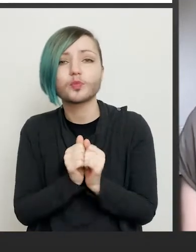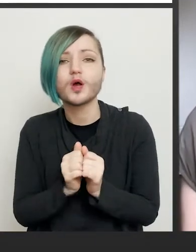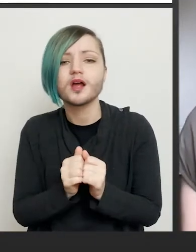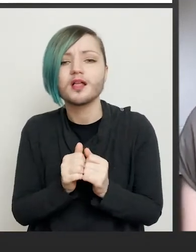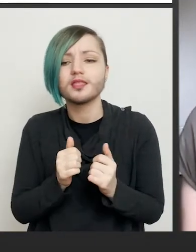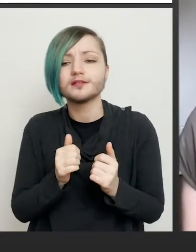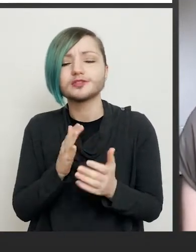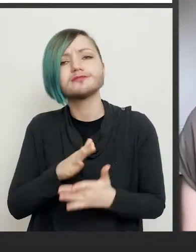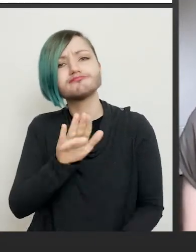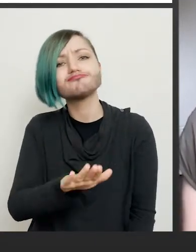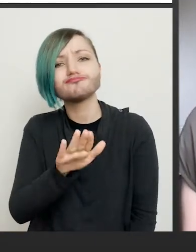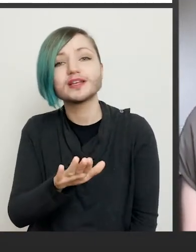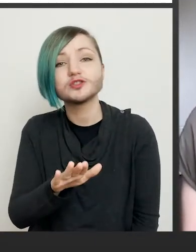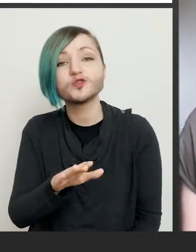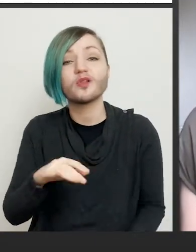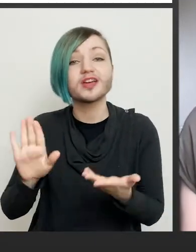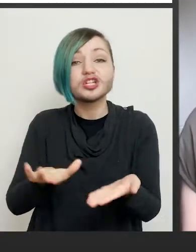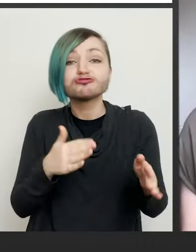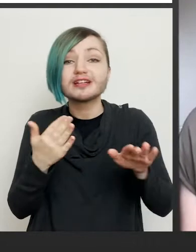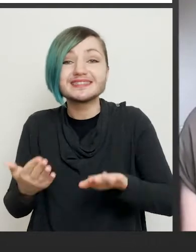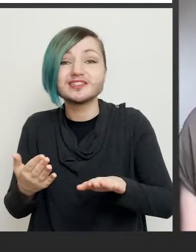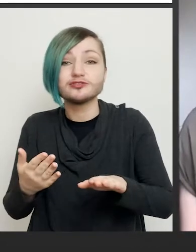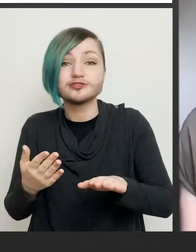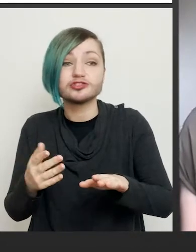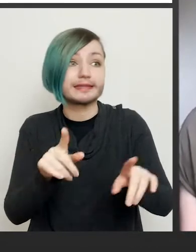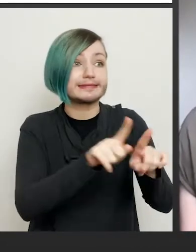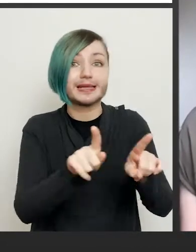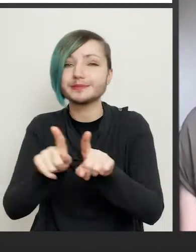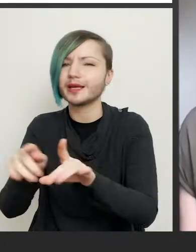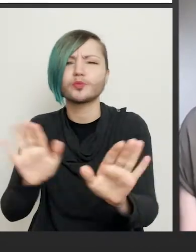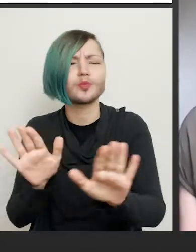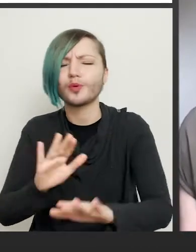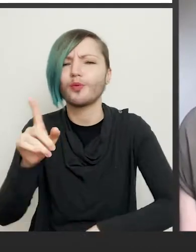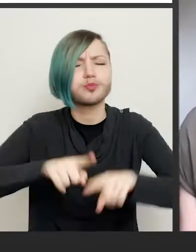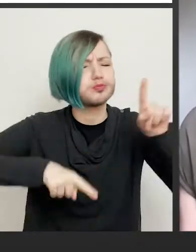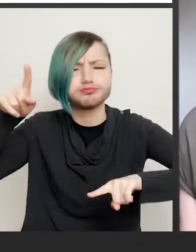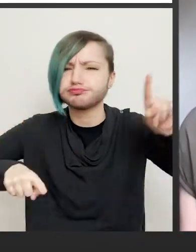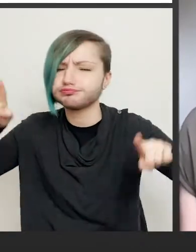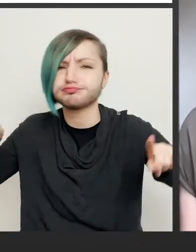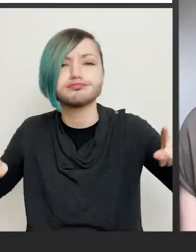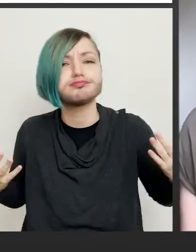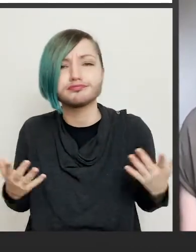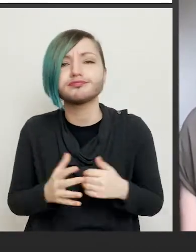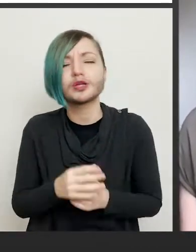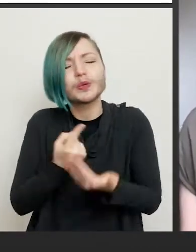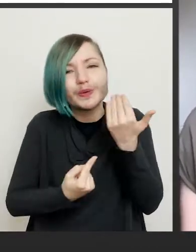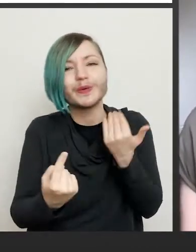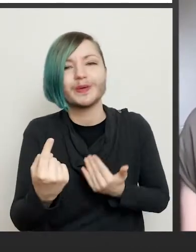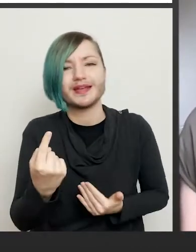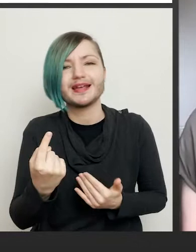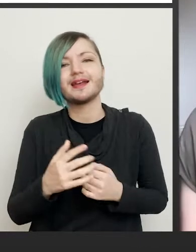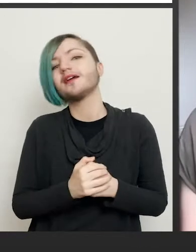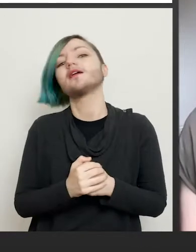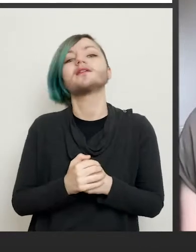just being reassured that nobody's transition is the same. Everybody's is completely unique, and that process and how people